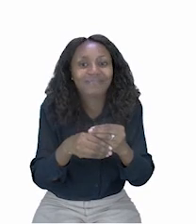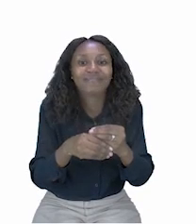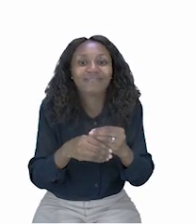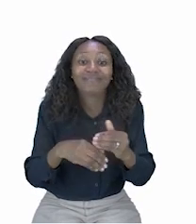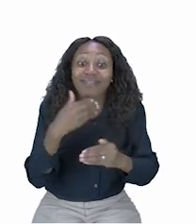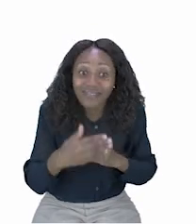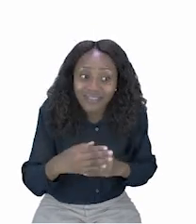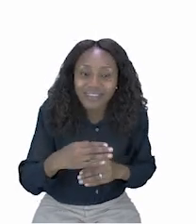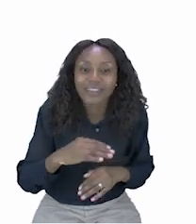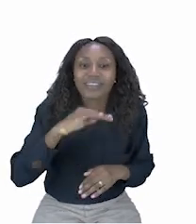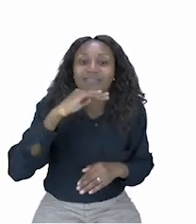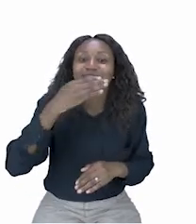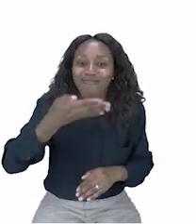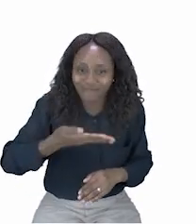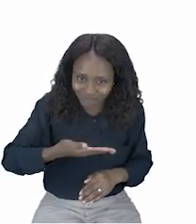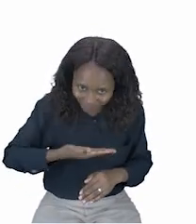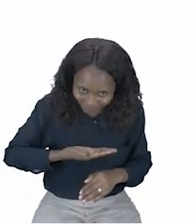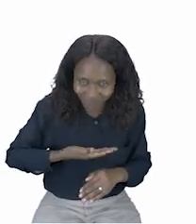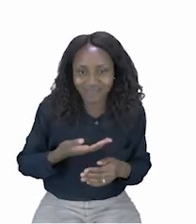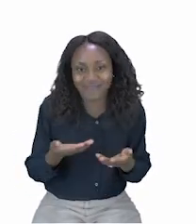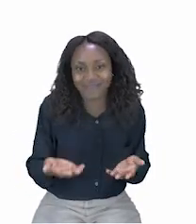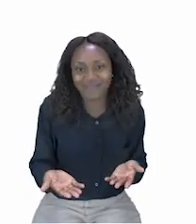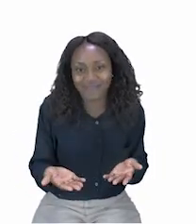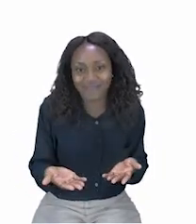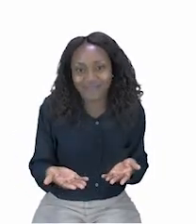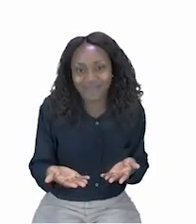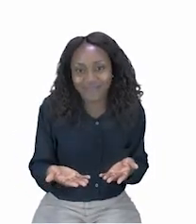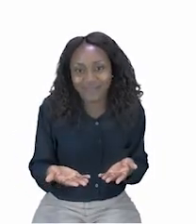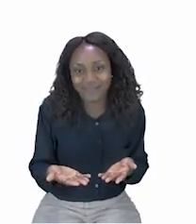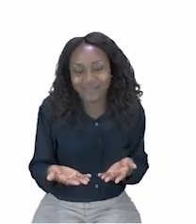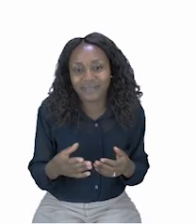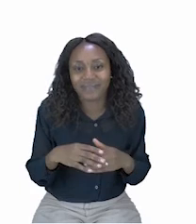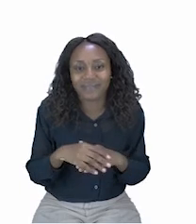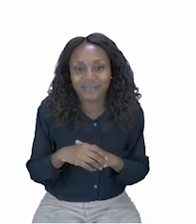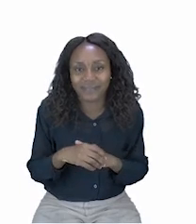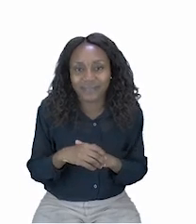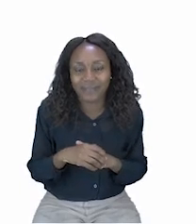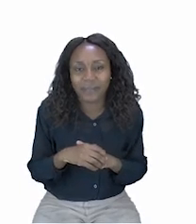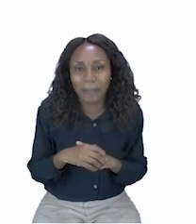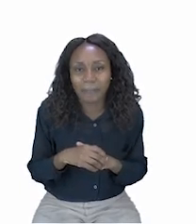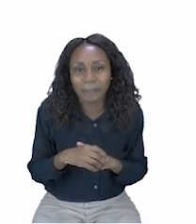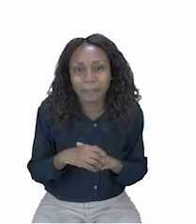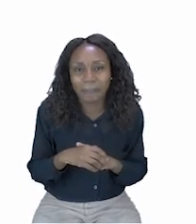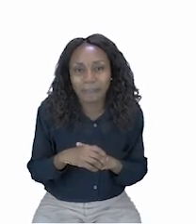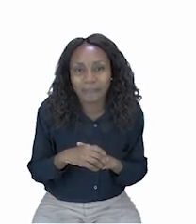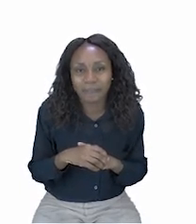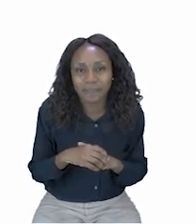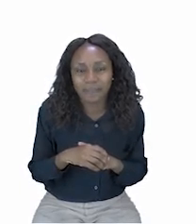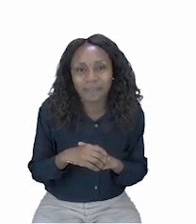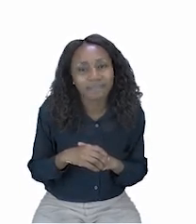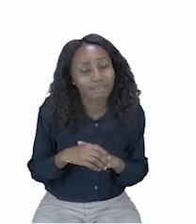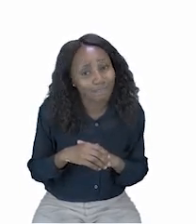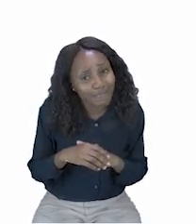to write your surname, which is also known as a last name. Then you tell